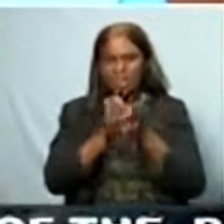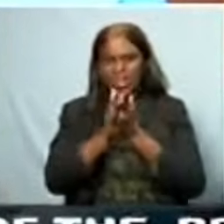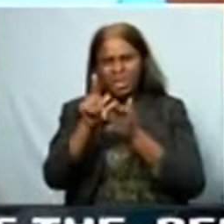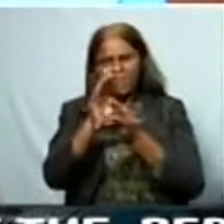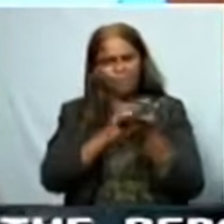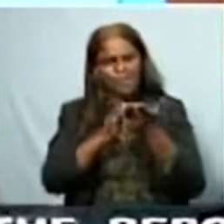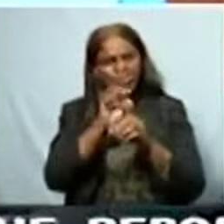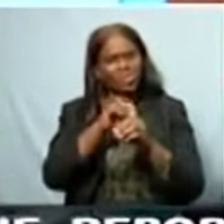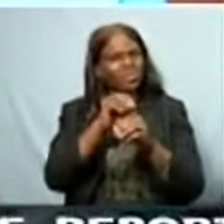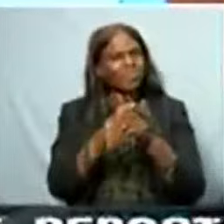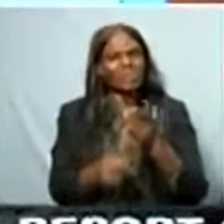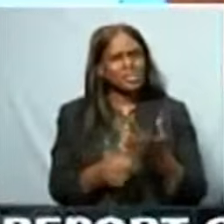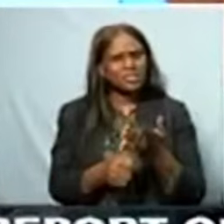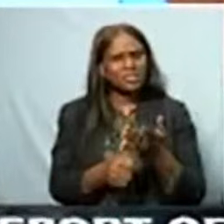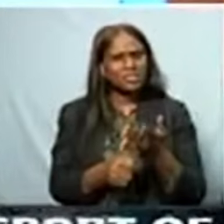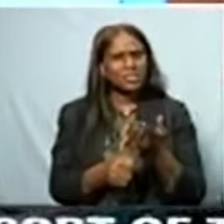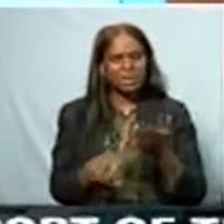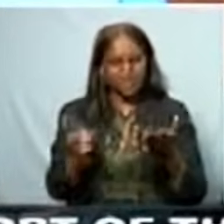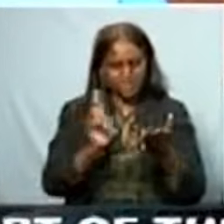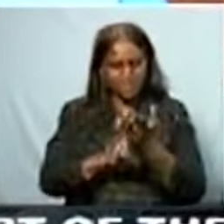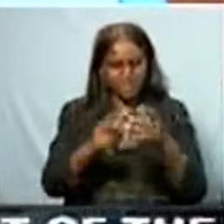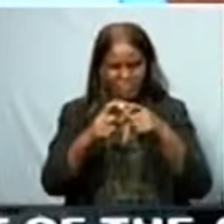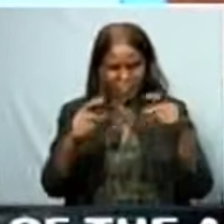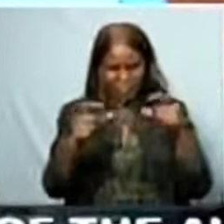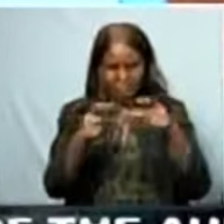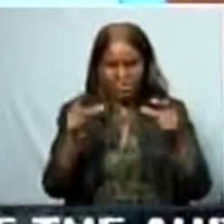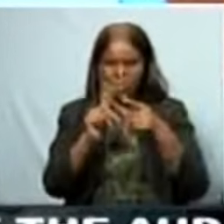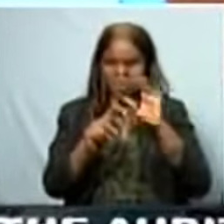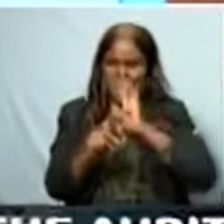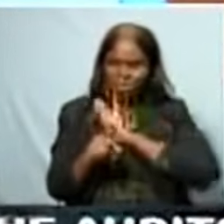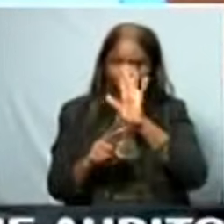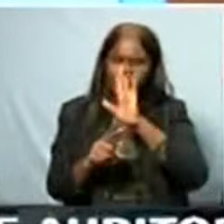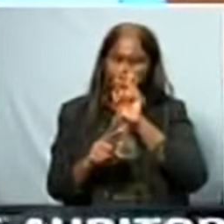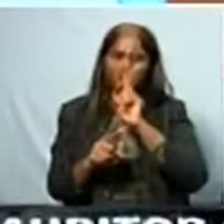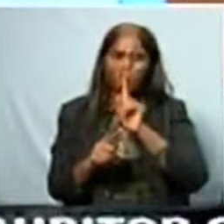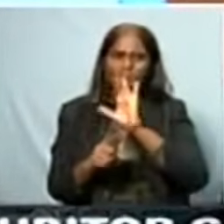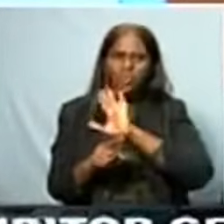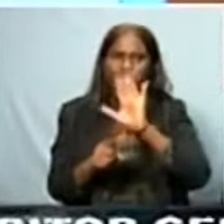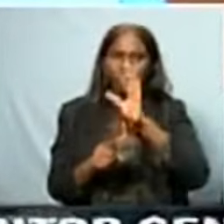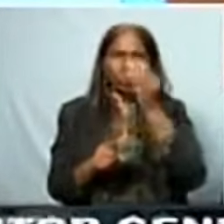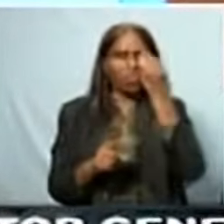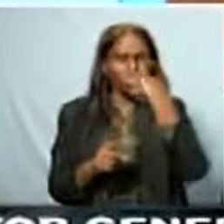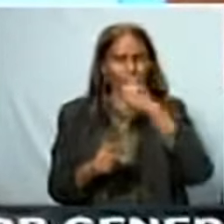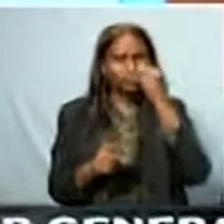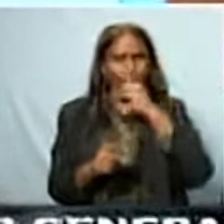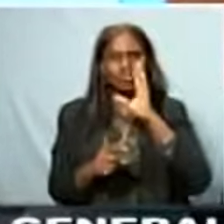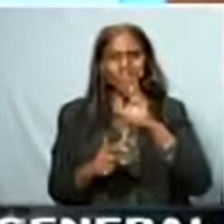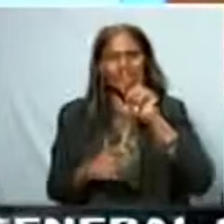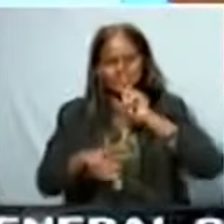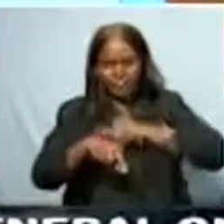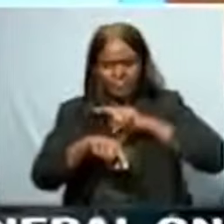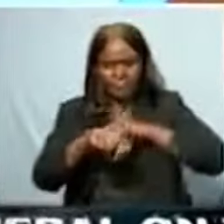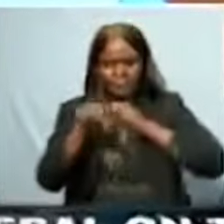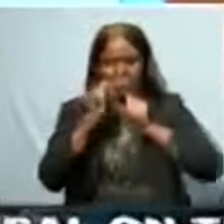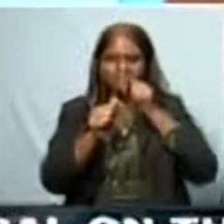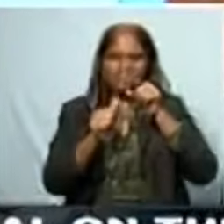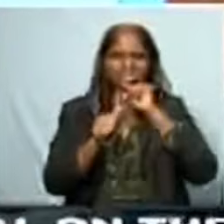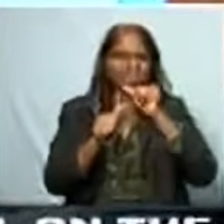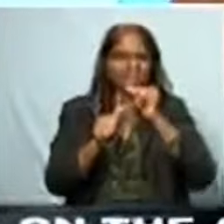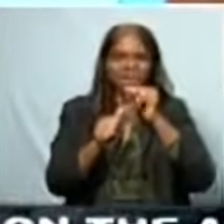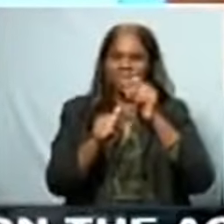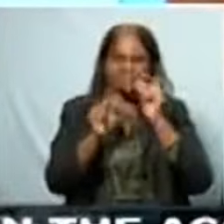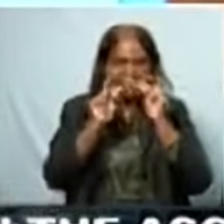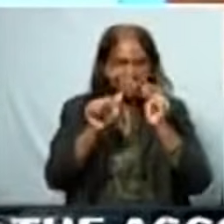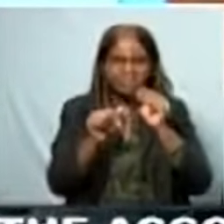based on what? They submit invoices. Is it their consumables during the, because it doesn't go to